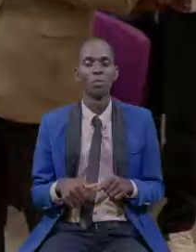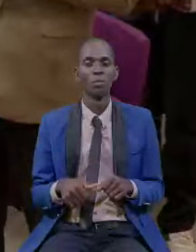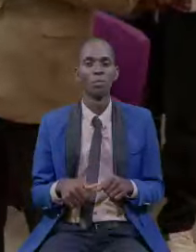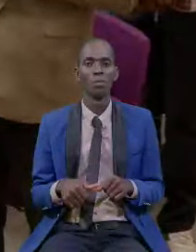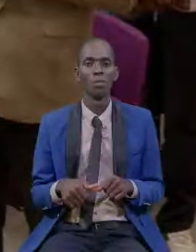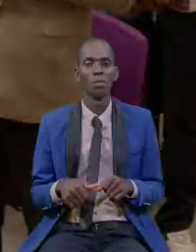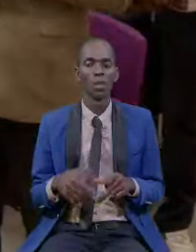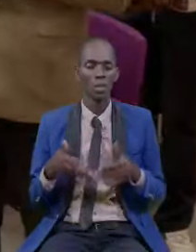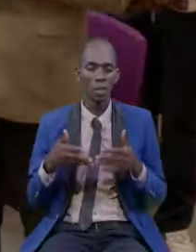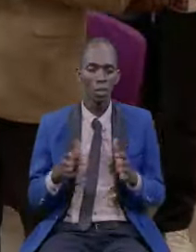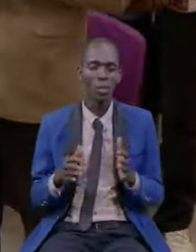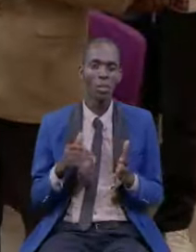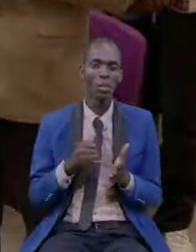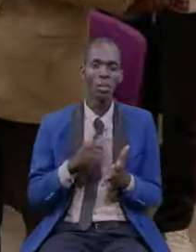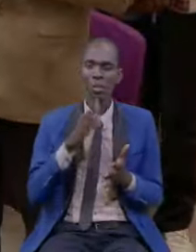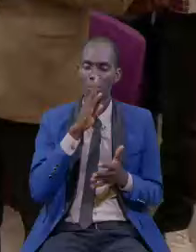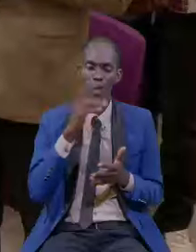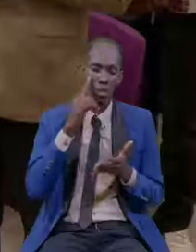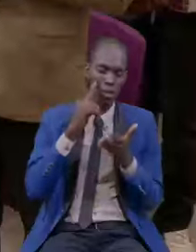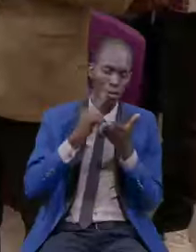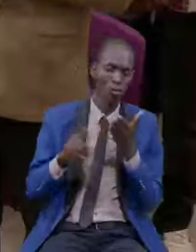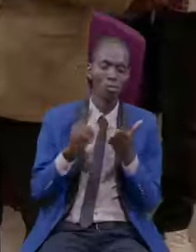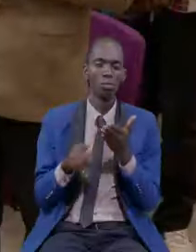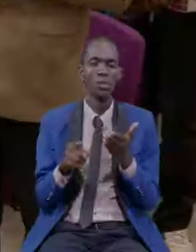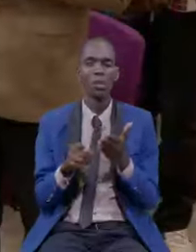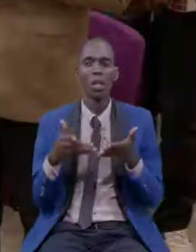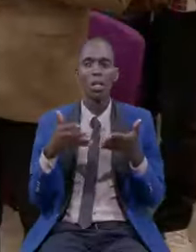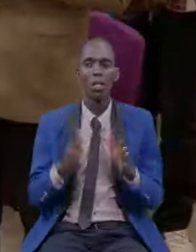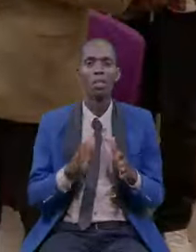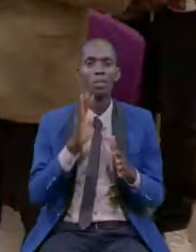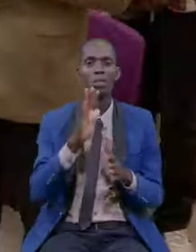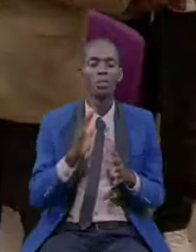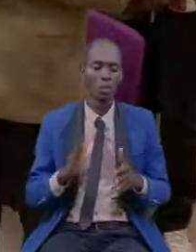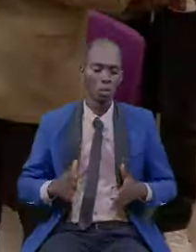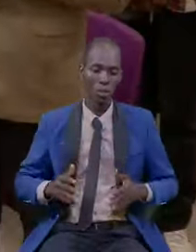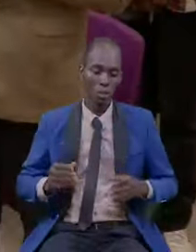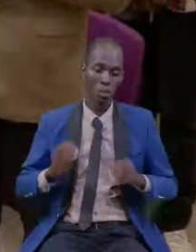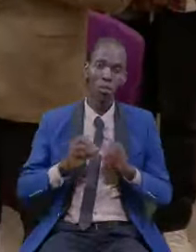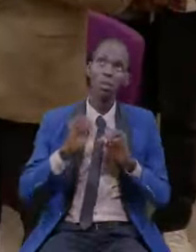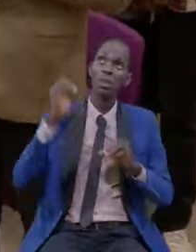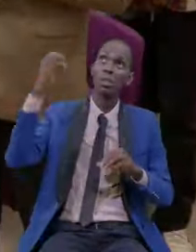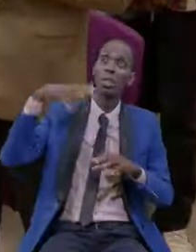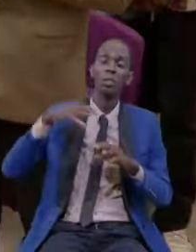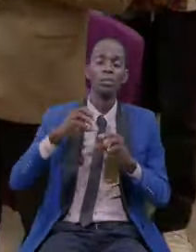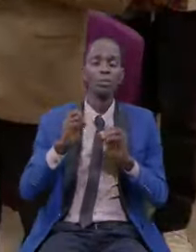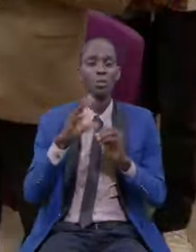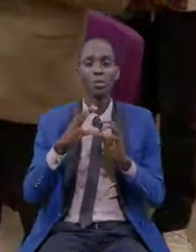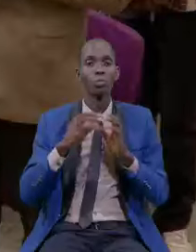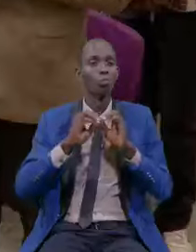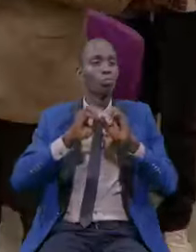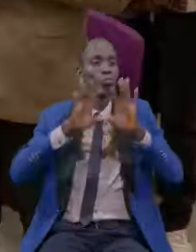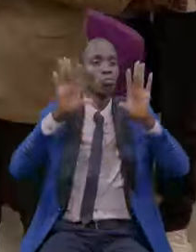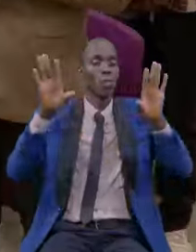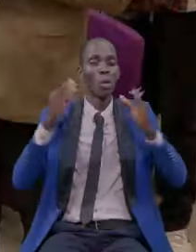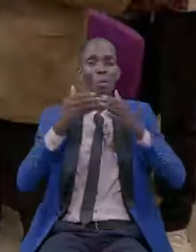Let it be observable, everybody can see. Let your light so shine before men that they may see your